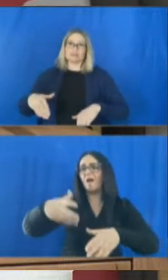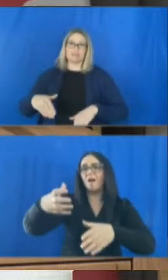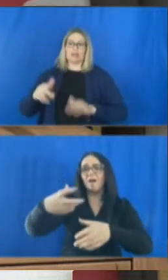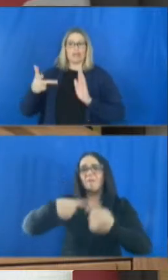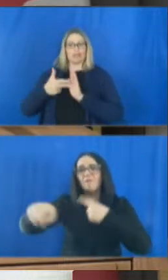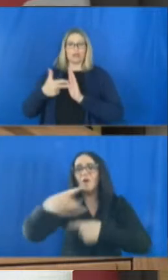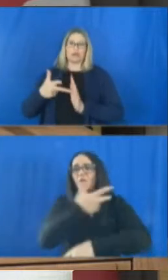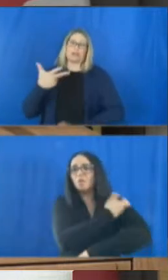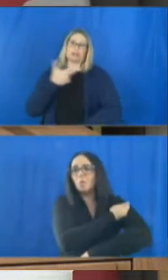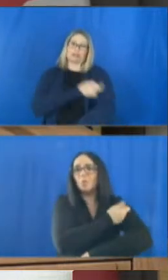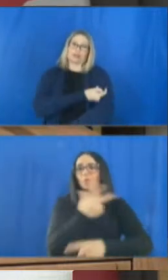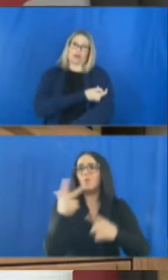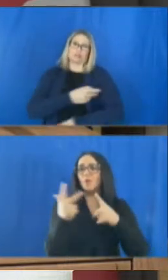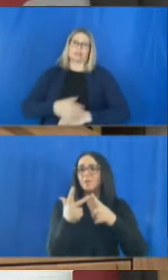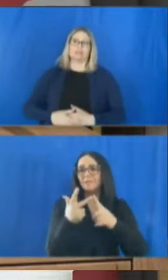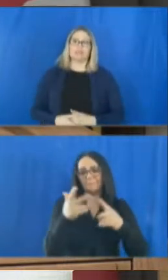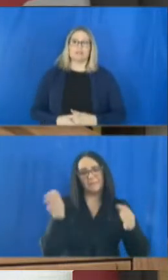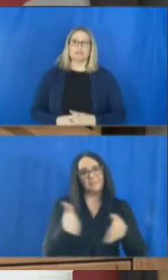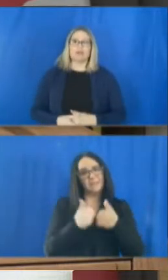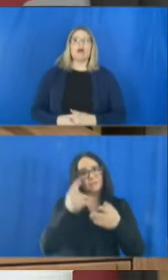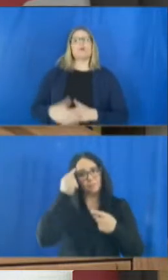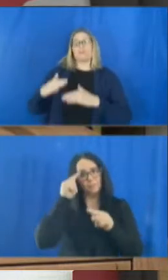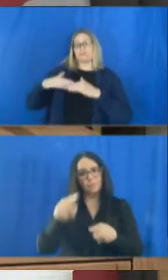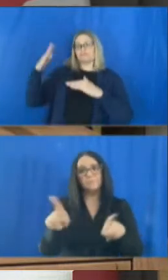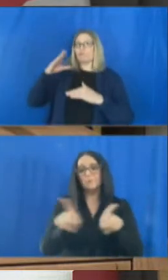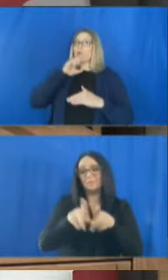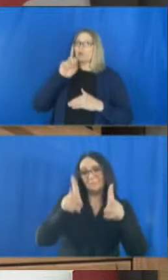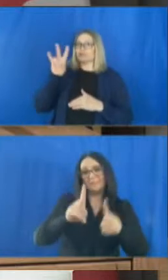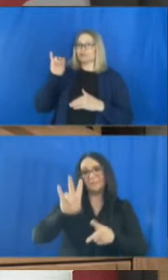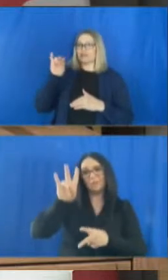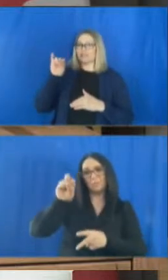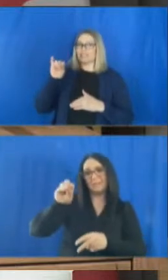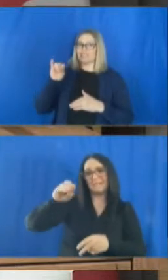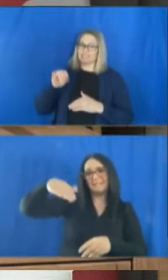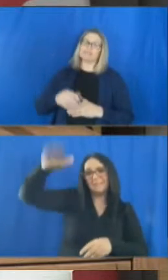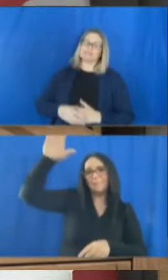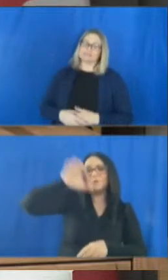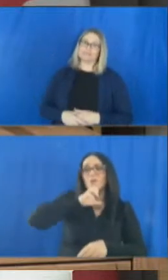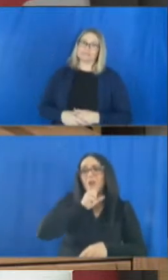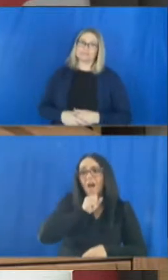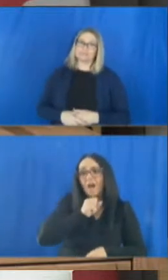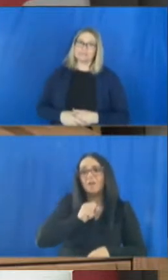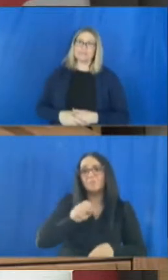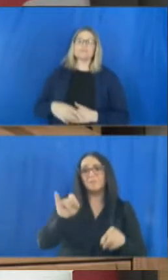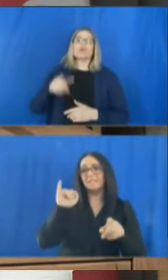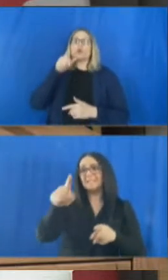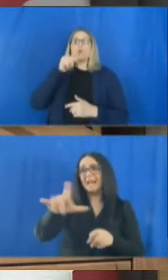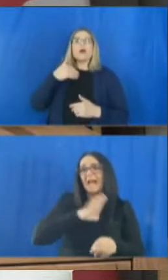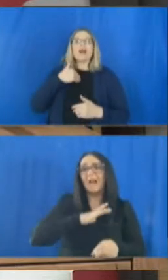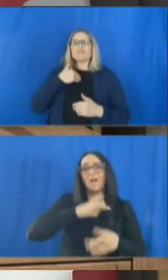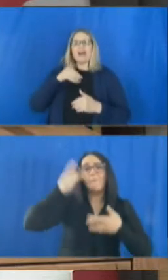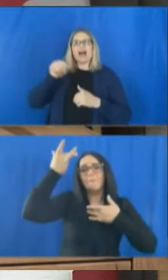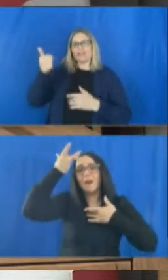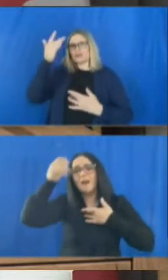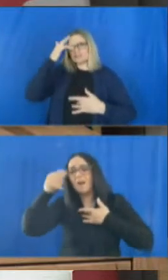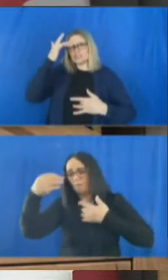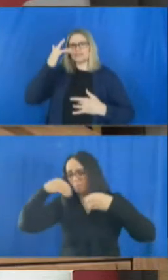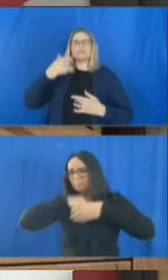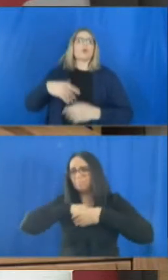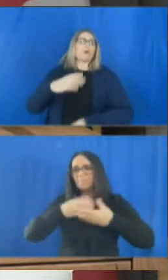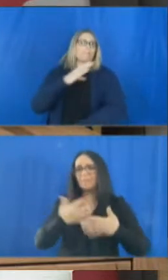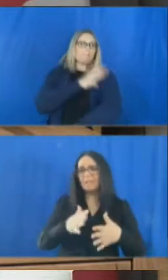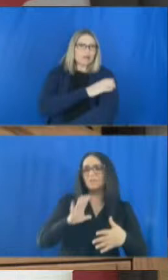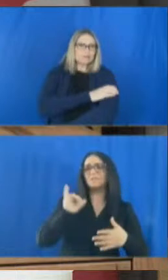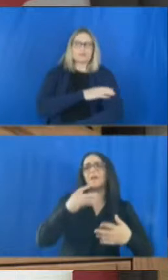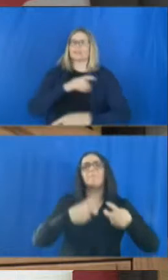cardiovascular disease, or diabetes, in which COVID has then exacerbated the situation. Those